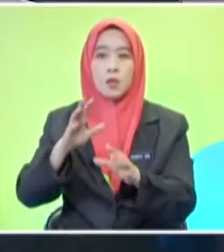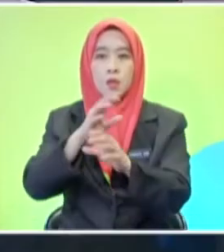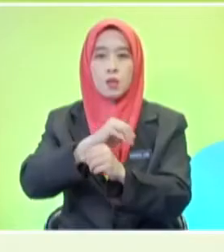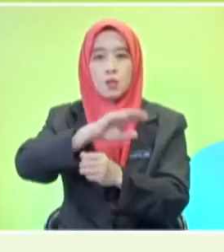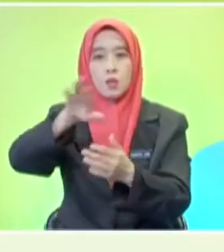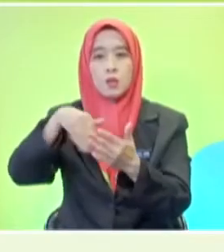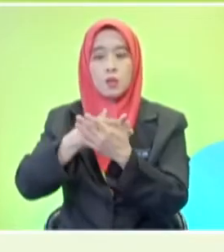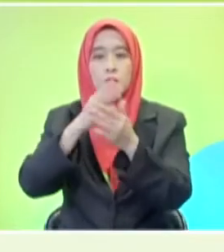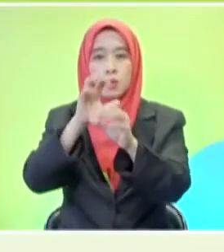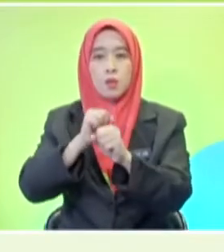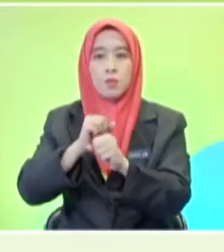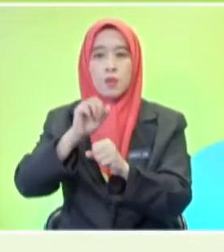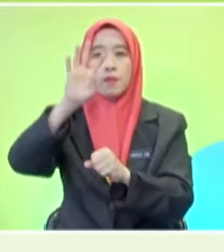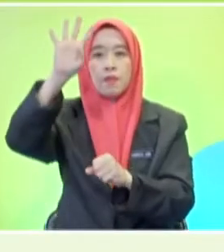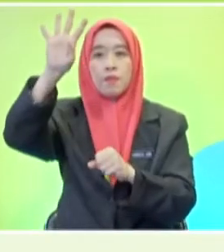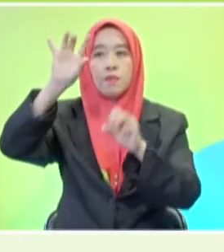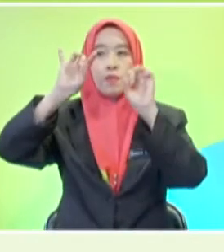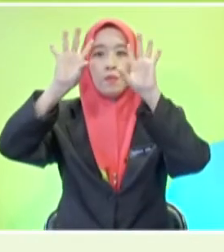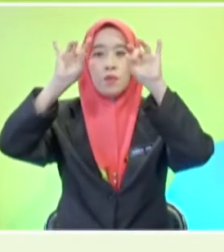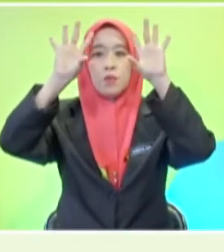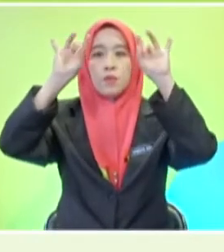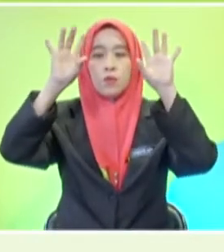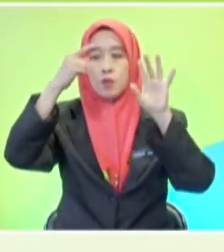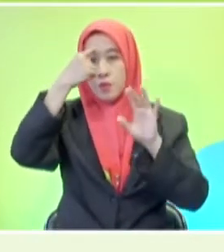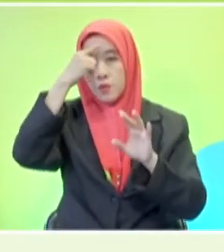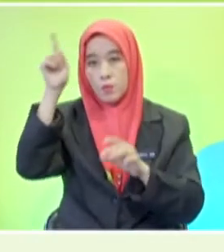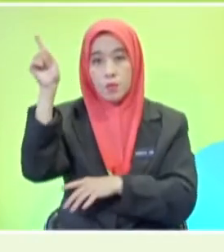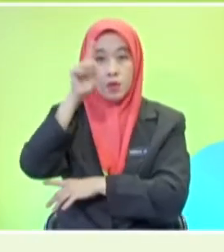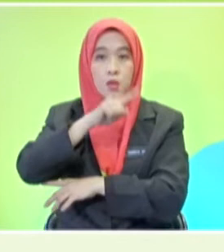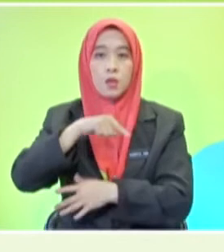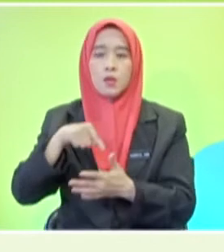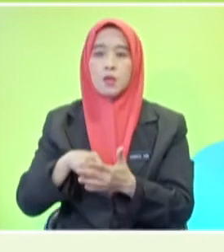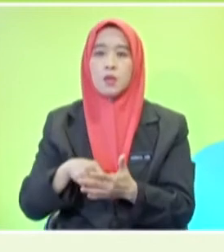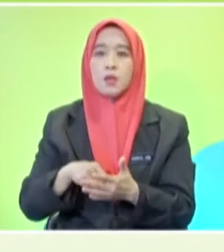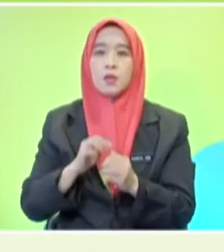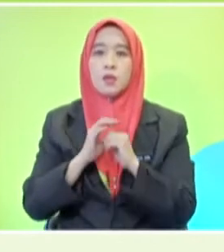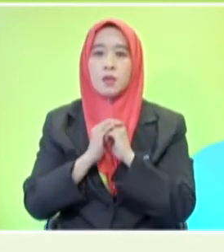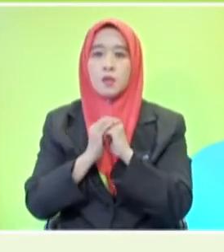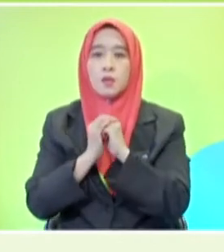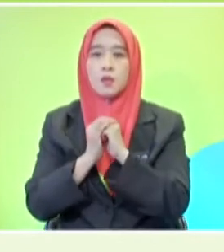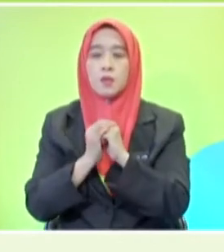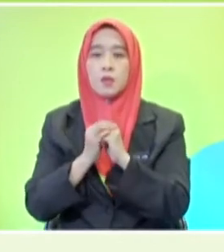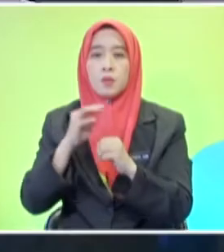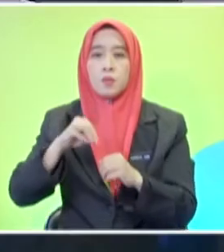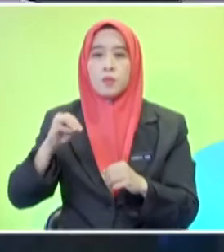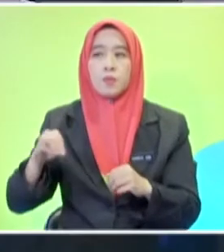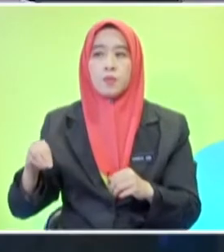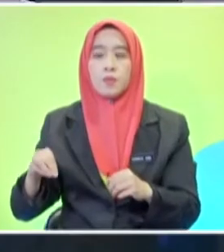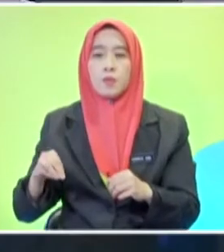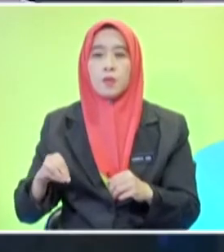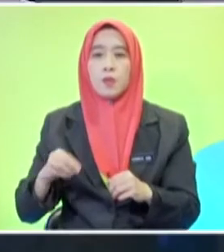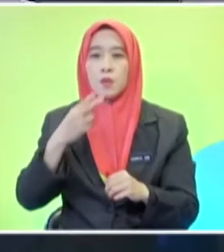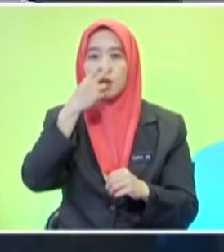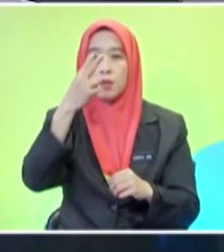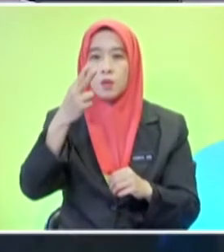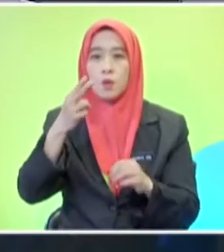deserve 4 stars. 4 stars for today. All right, congratulations. Okay, so let me summarize what we have